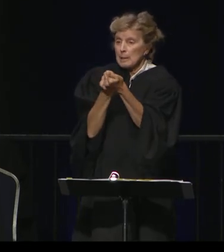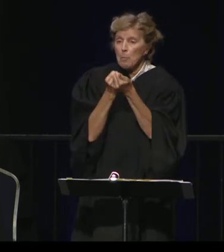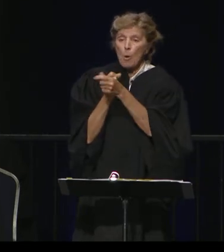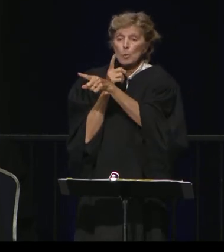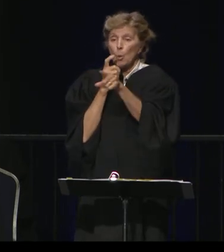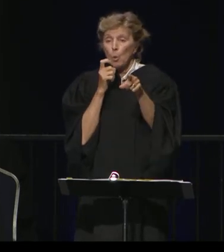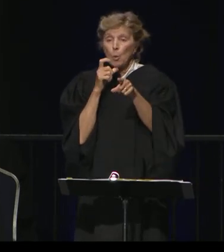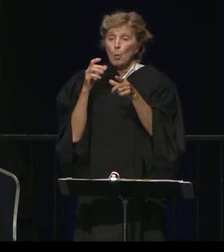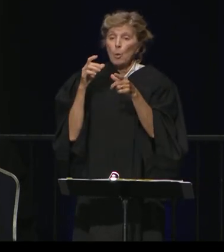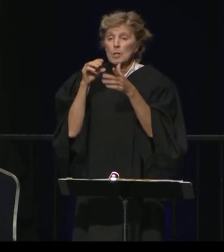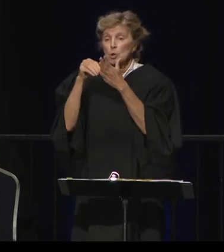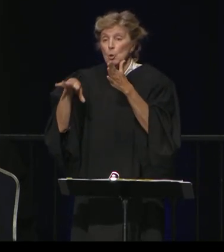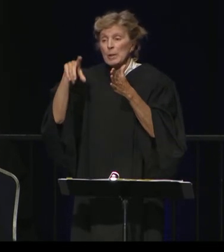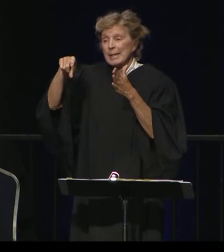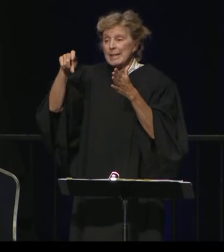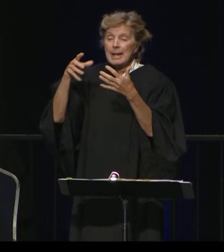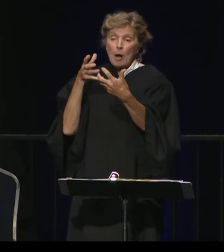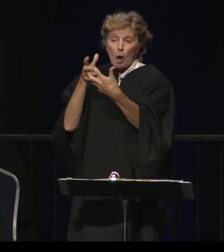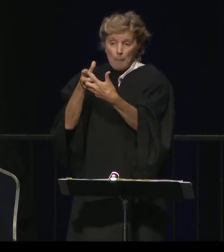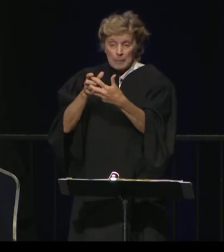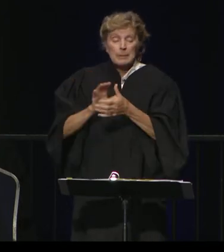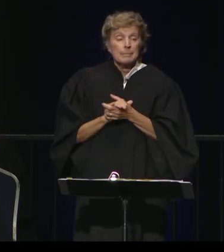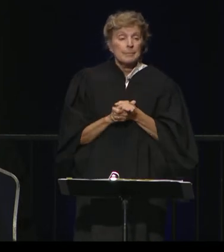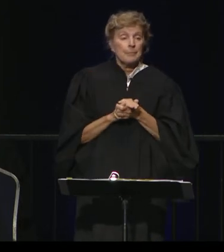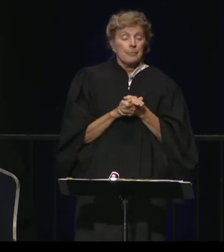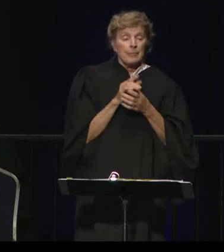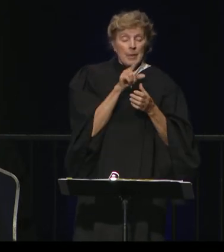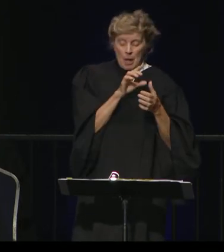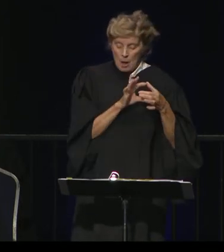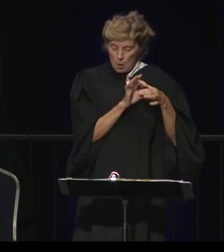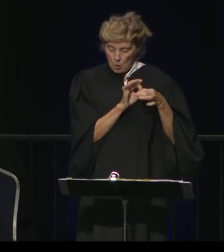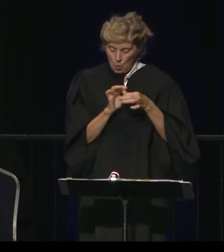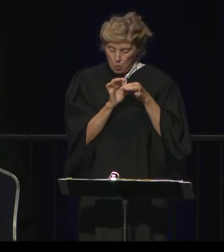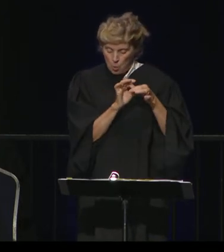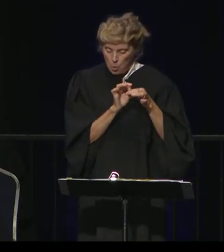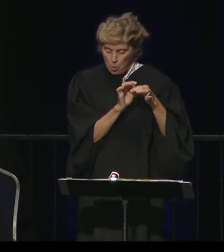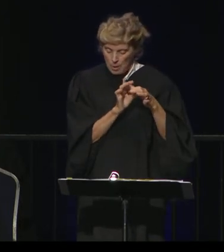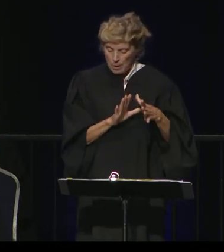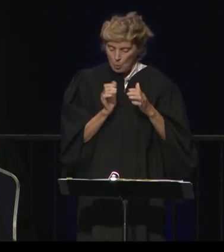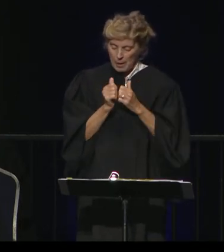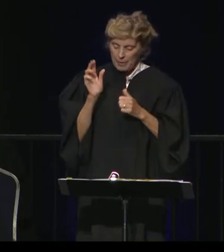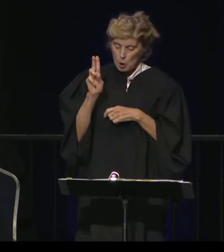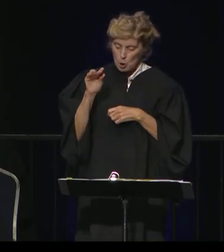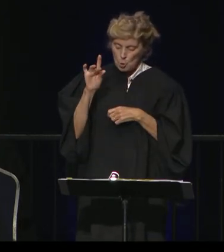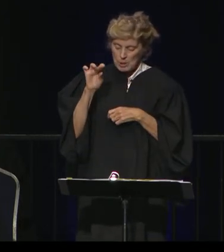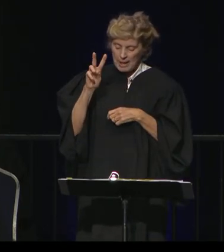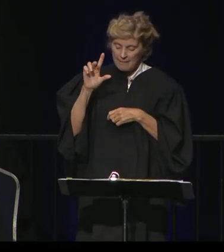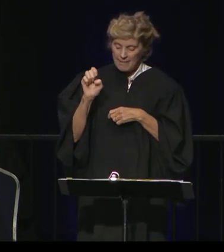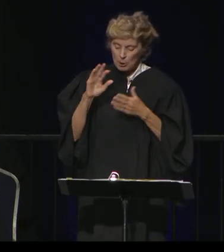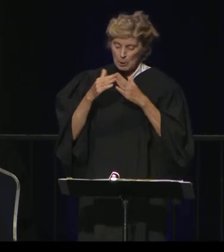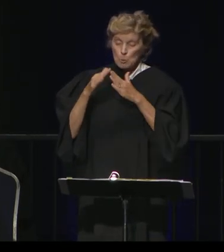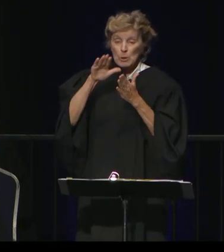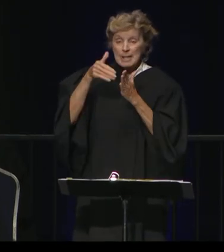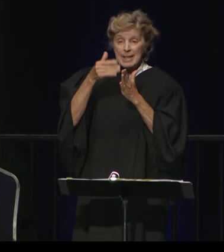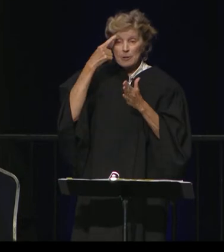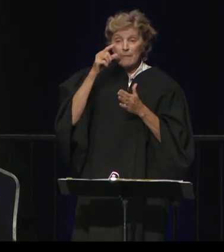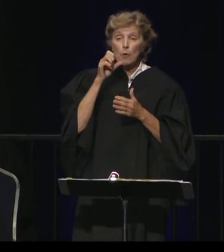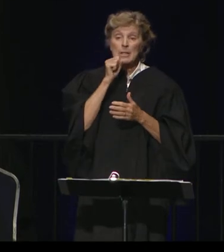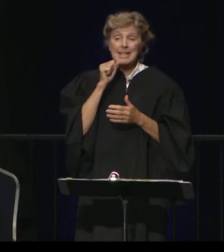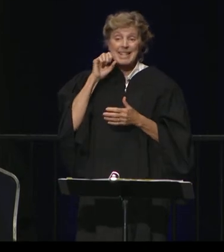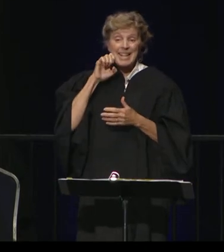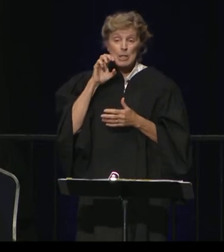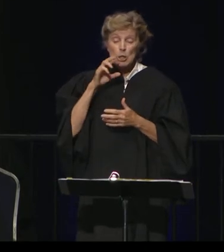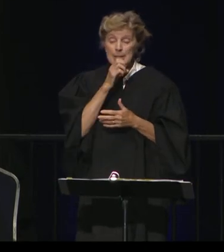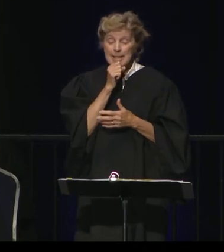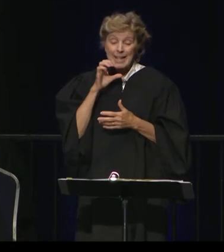accommodations. As a coordinator with Unionville Community Center for Seniors, she goes above and beyond to develop